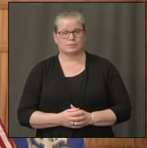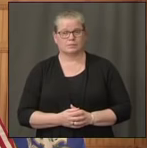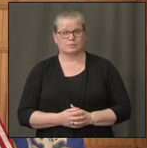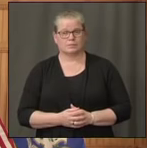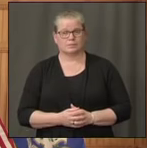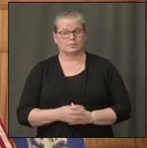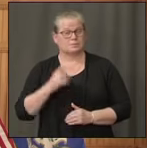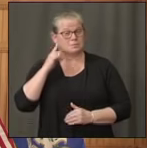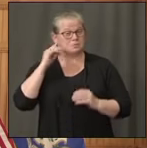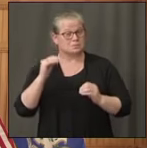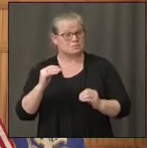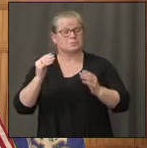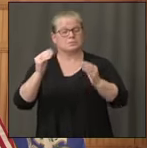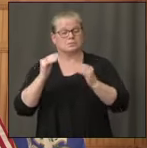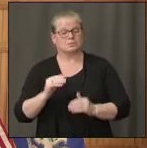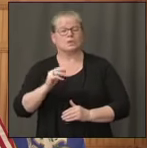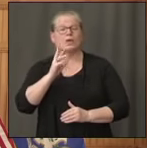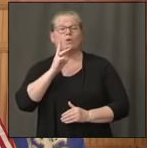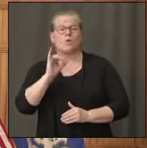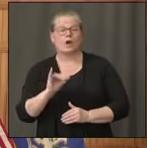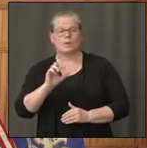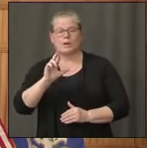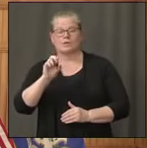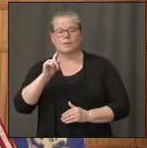The Waterbury Republican American.